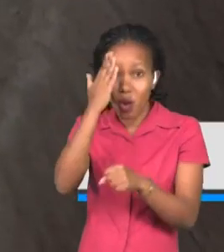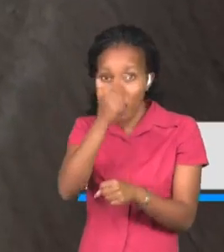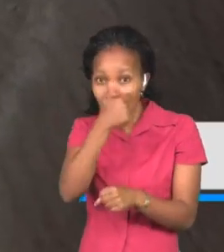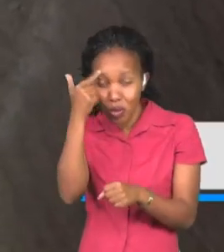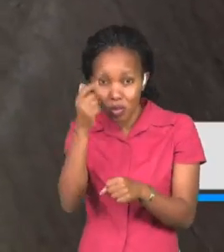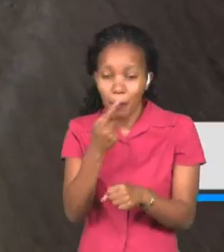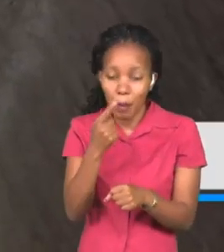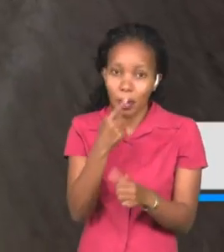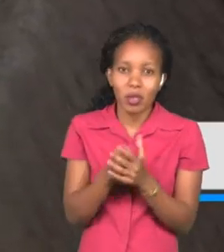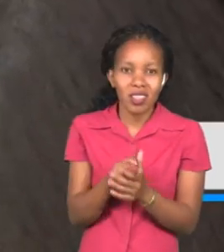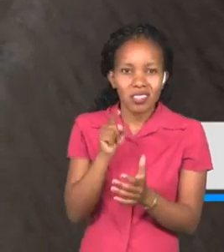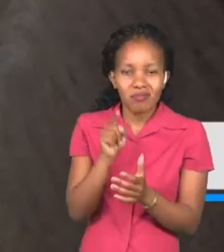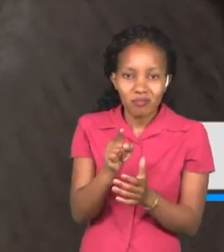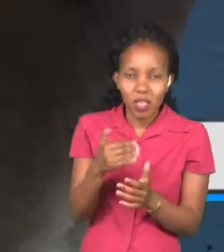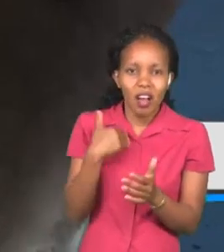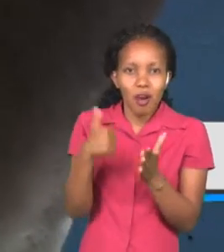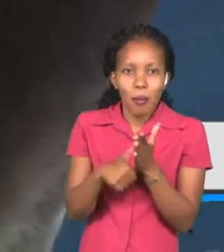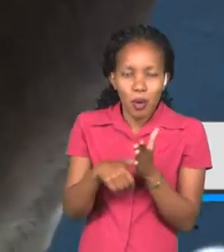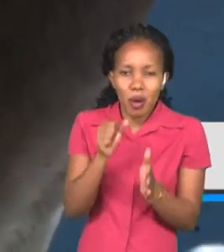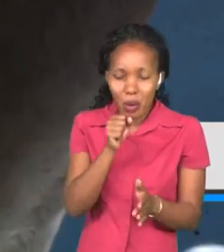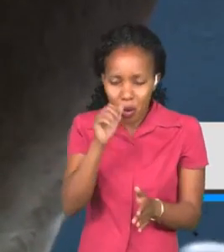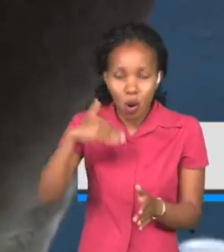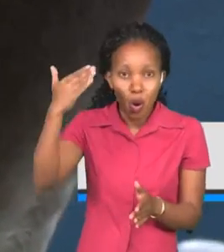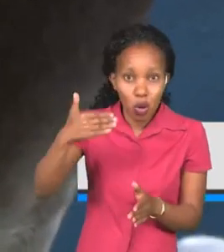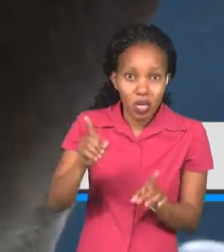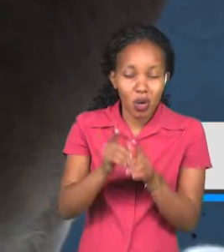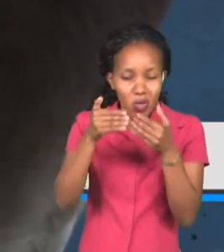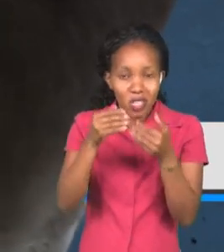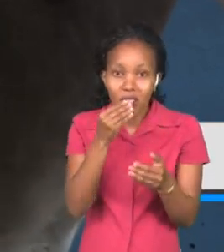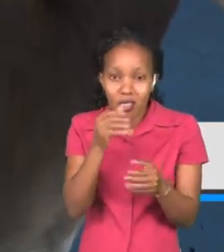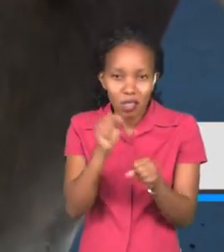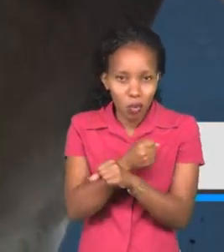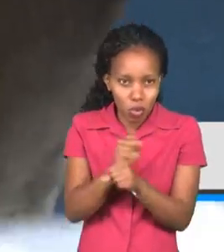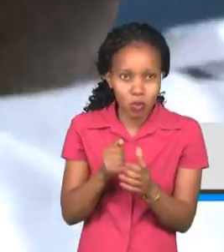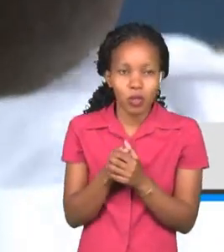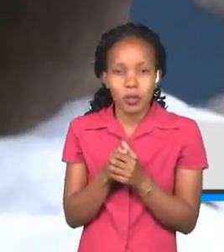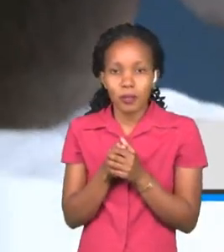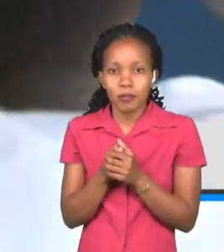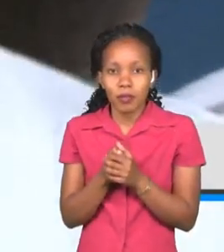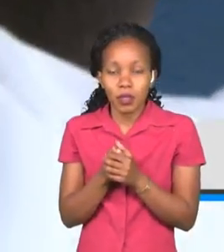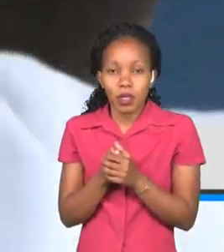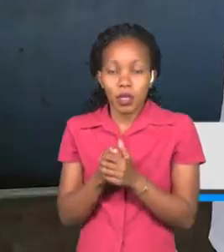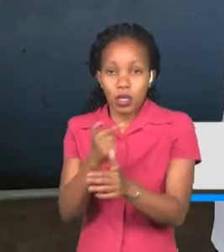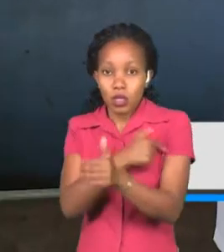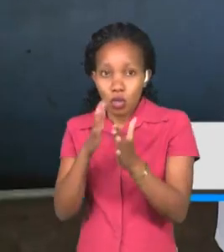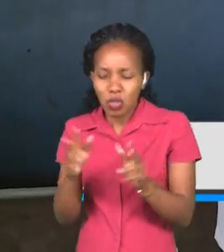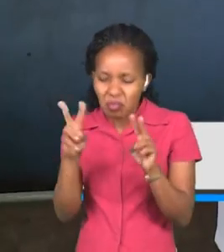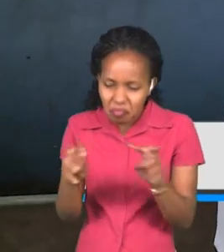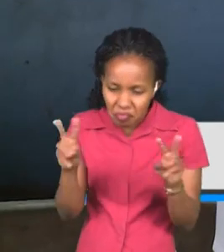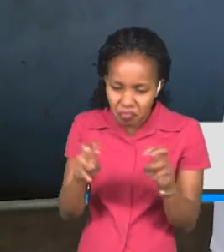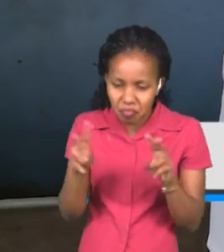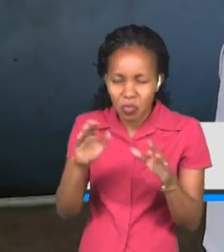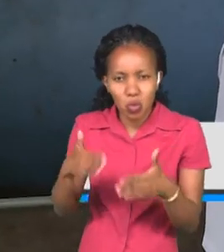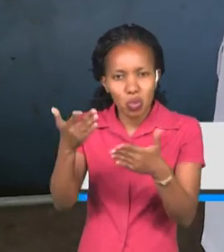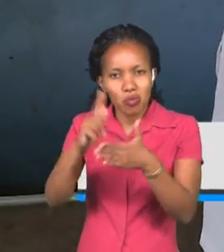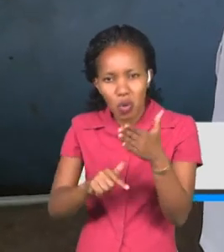assessment. His stool has worm. He has a dry cough and lost his appetite. Dr. Felix Rachojo is examining him at least to